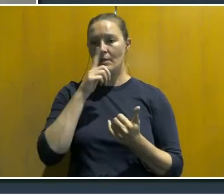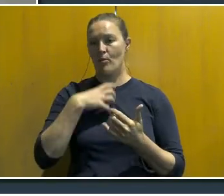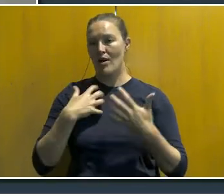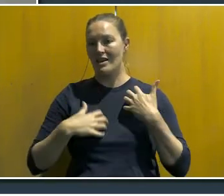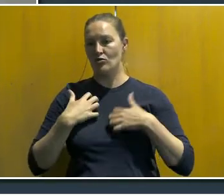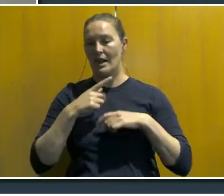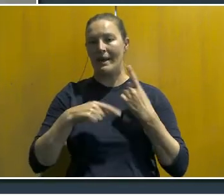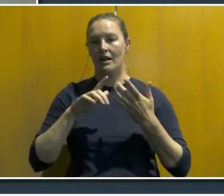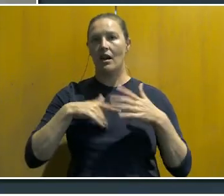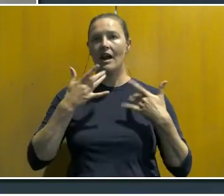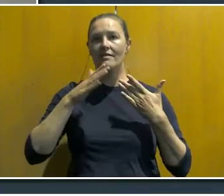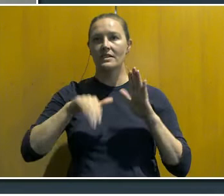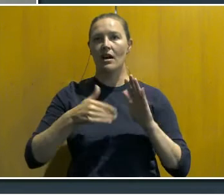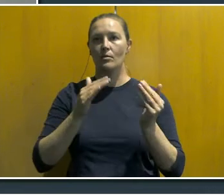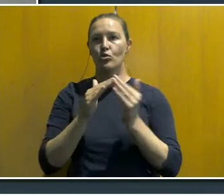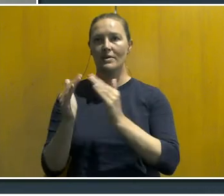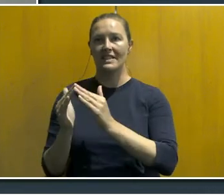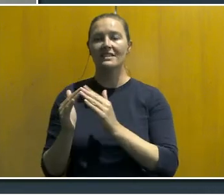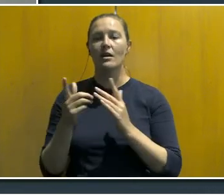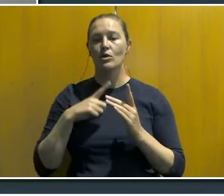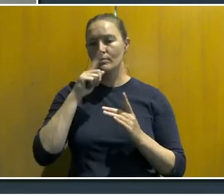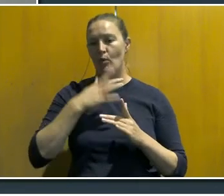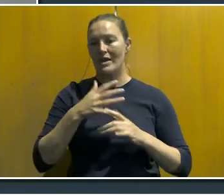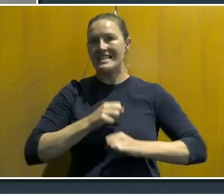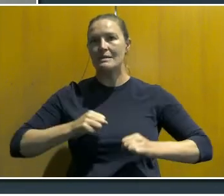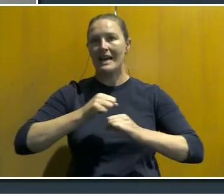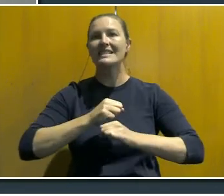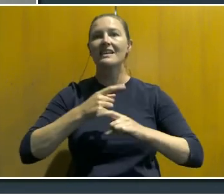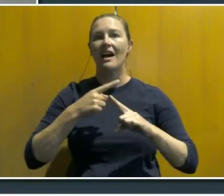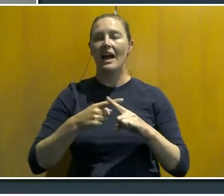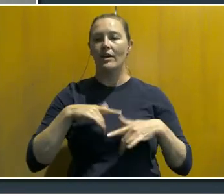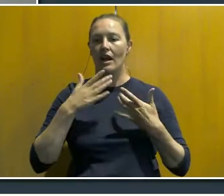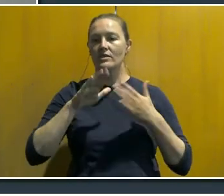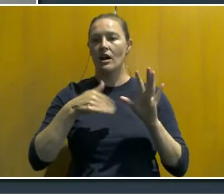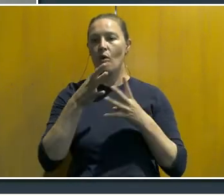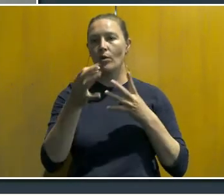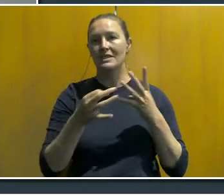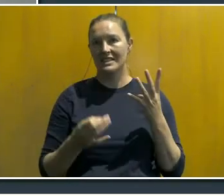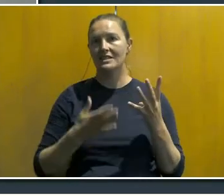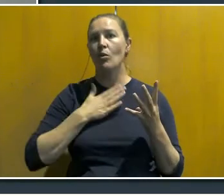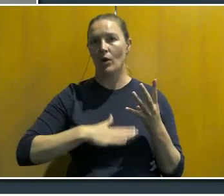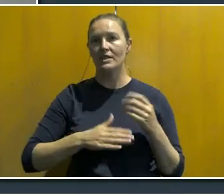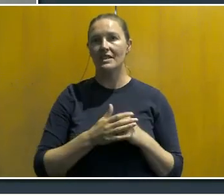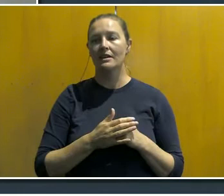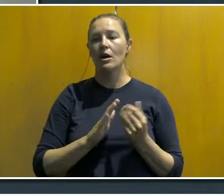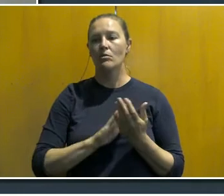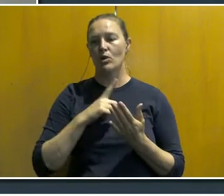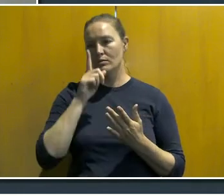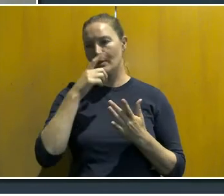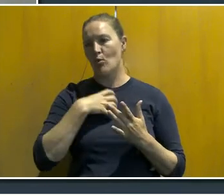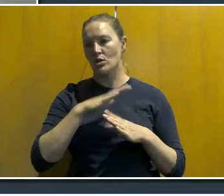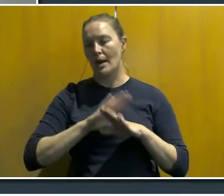around lifestyle properties, as more people want space and lifestyle options, with people spending more time at